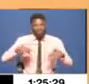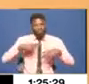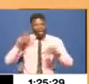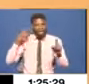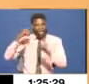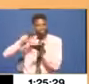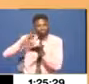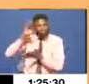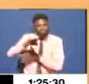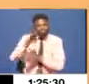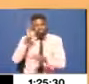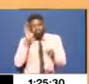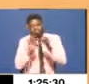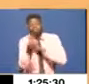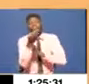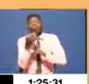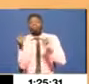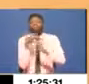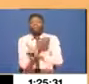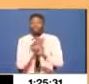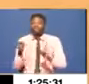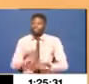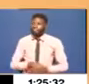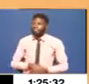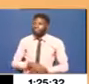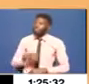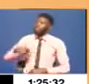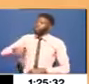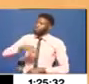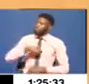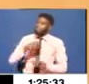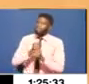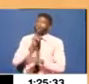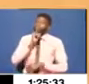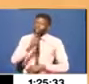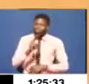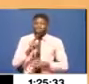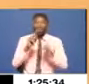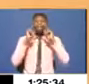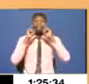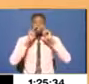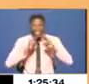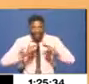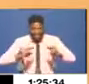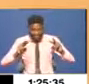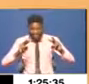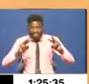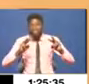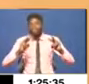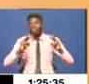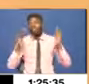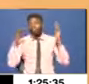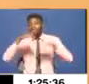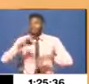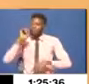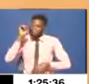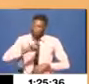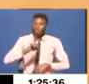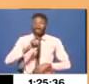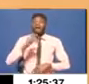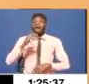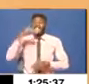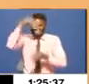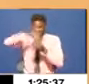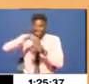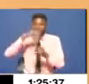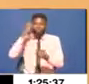county, peace forums will be in our performance contract. How are we engaging our people? That is how we